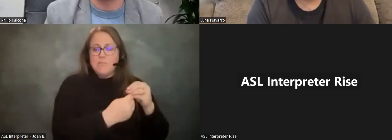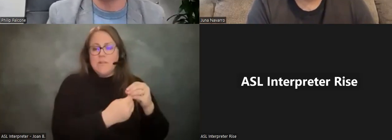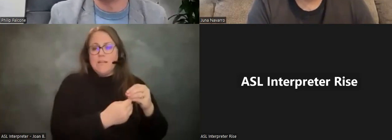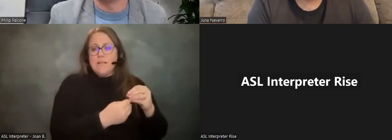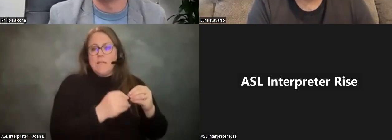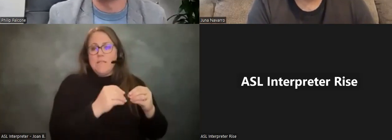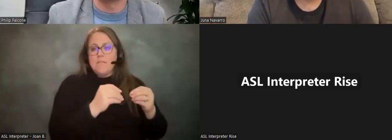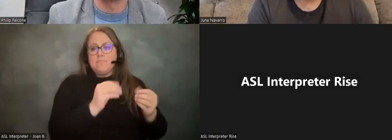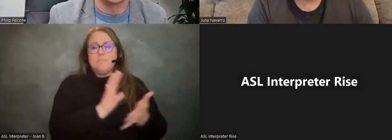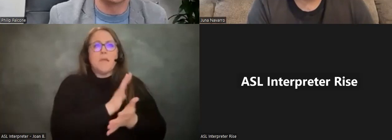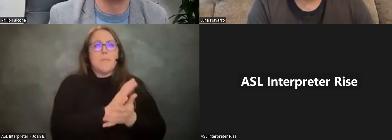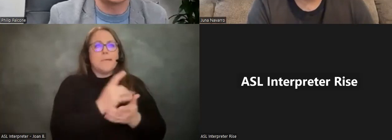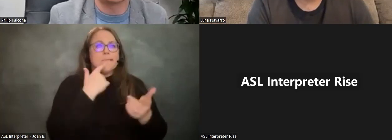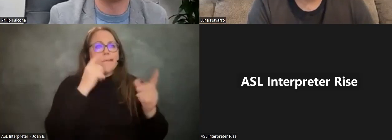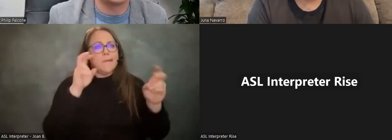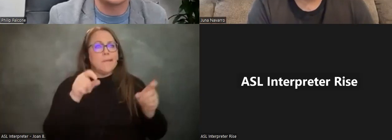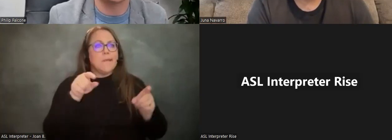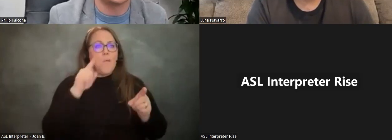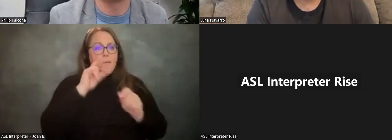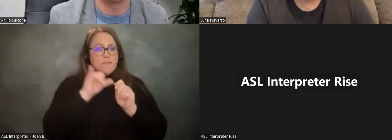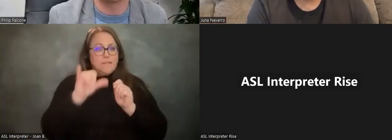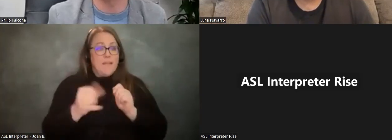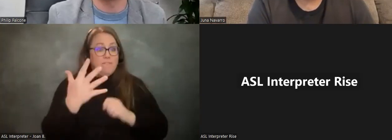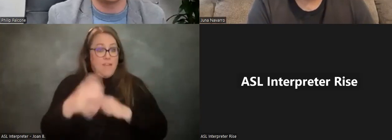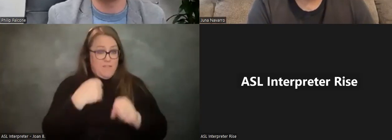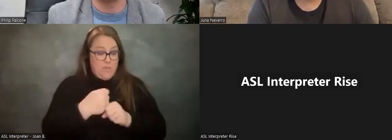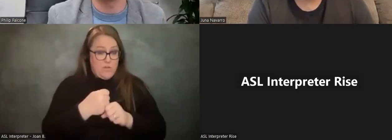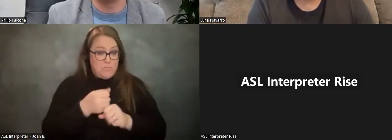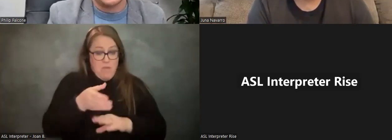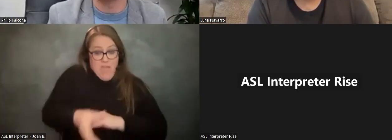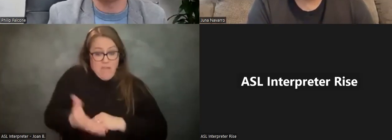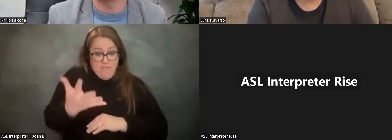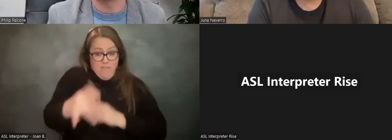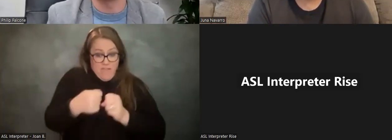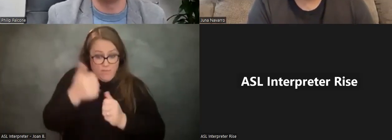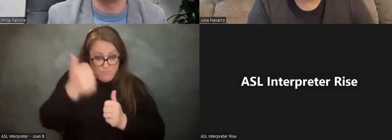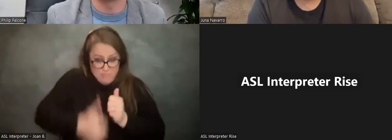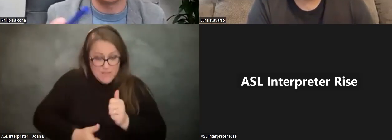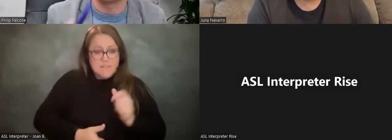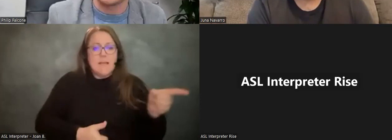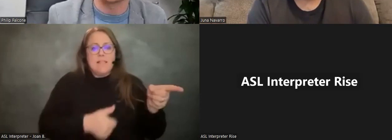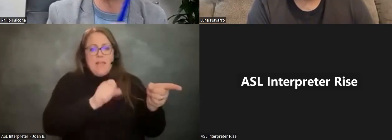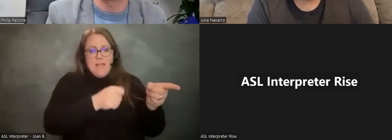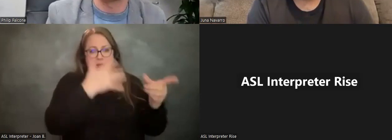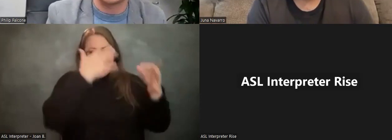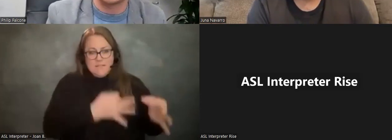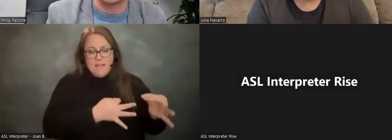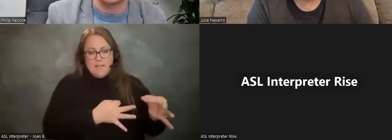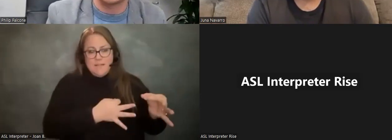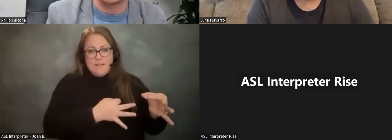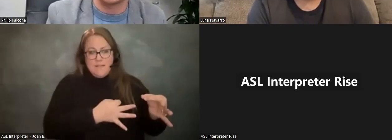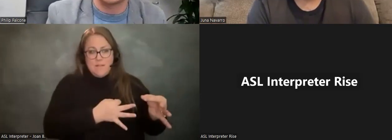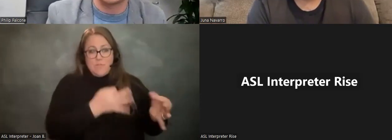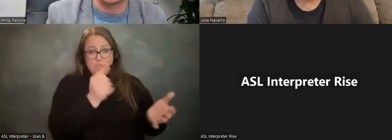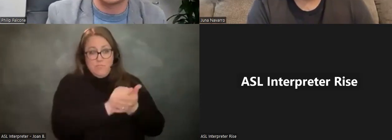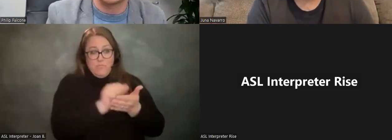said, the mural will stay for 5 years, but after 5 years, the property owner has the ability to remove it, but at the property owner's expense. So